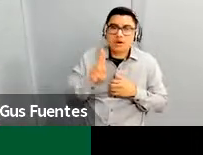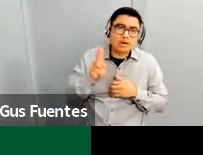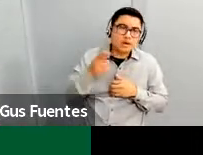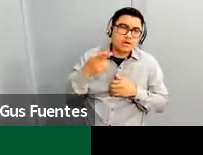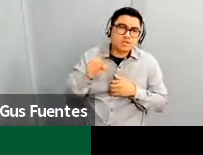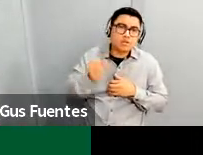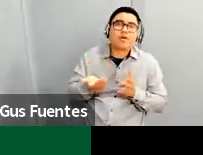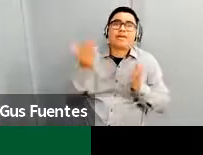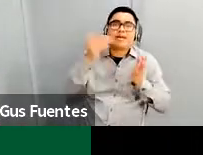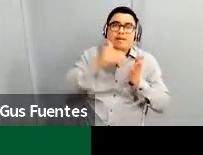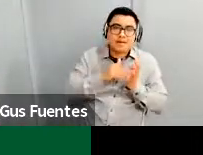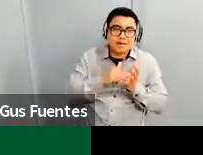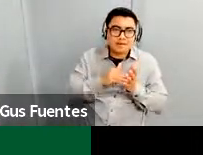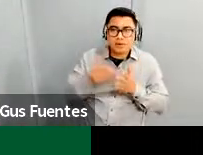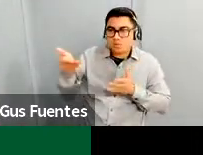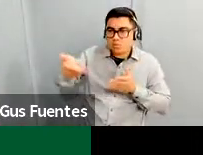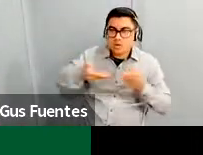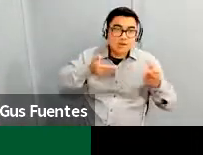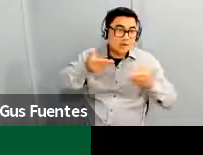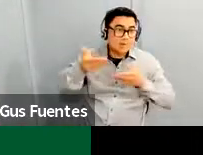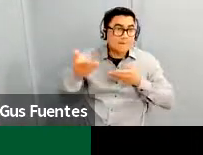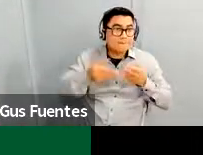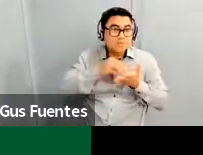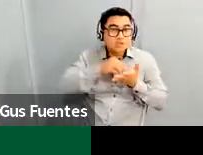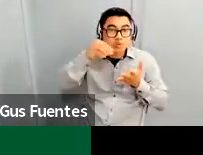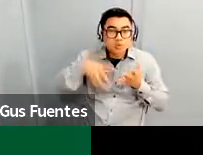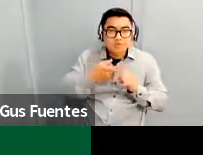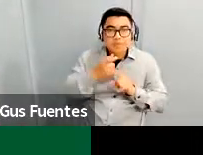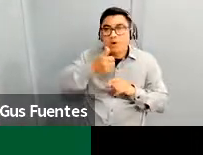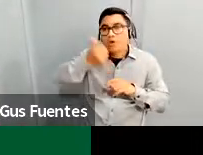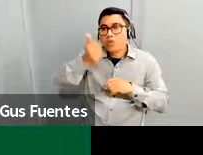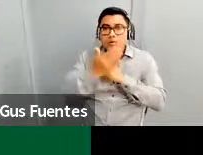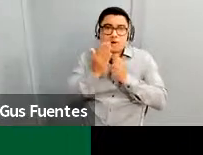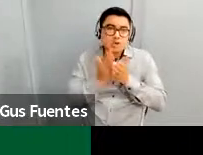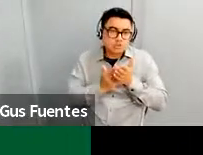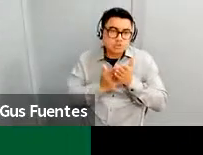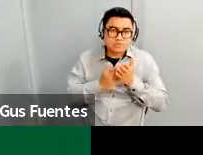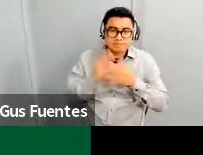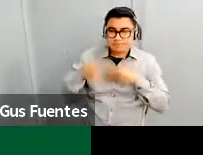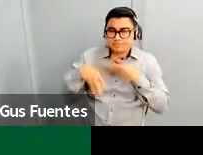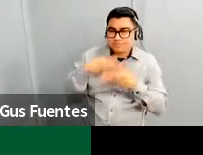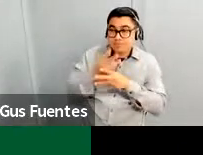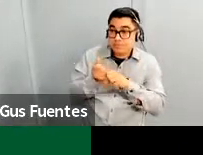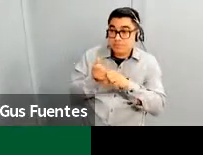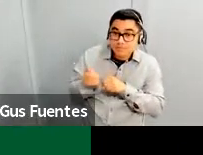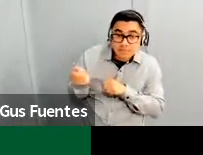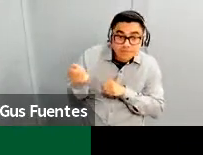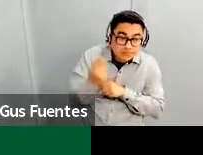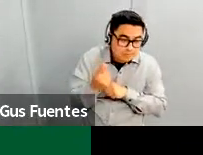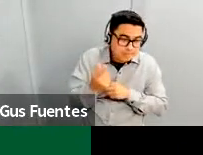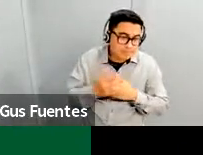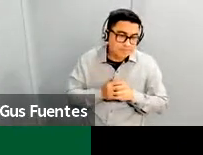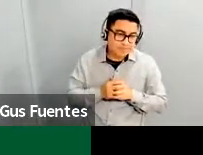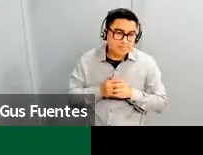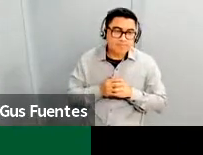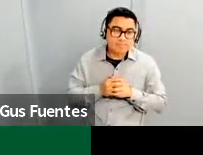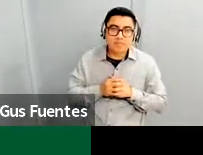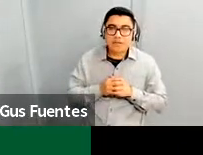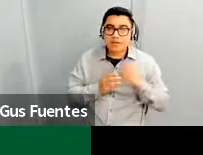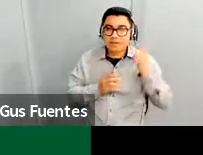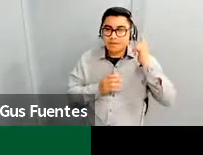world. Yes, and we love our exchange program. We don't know where we will be next year yet because of COVID, but